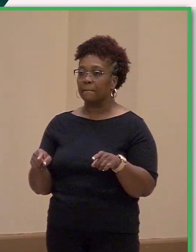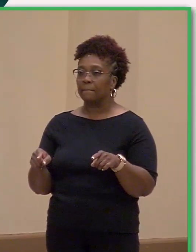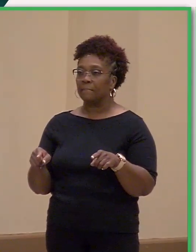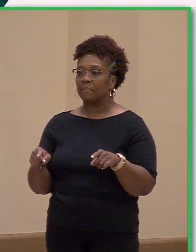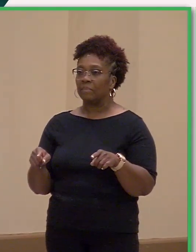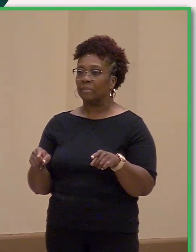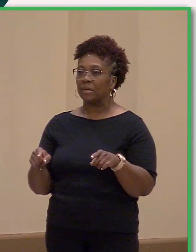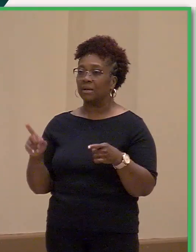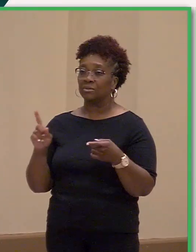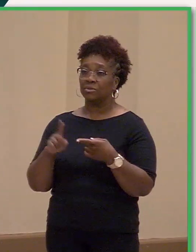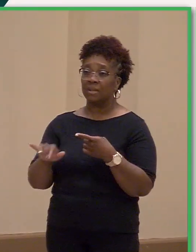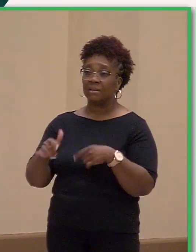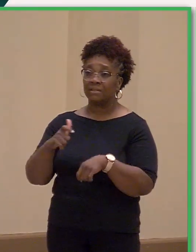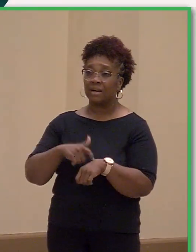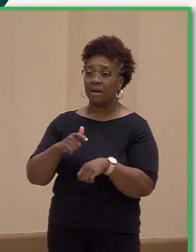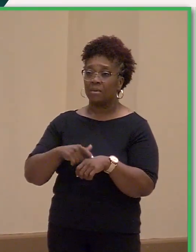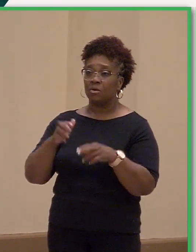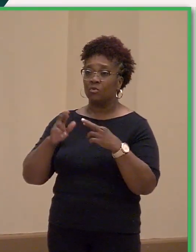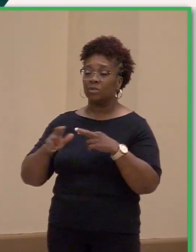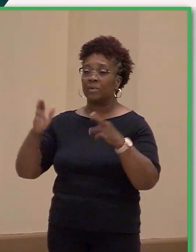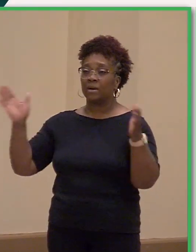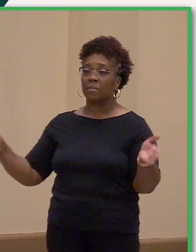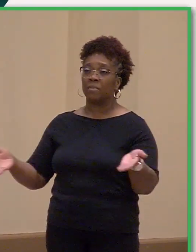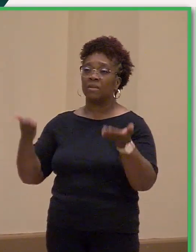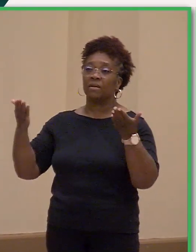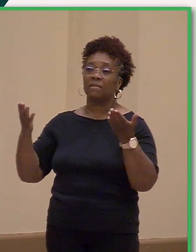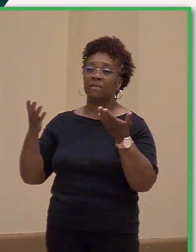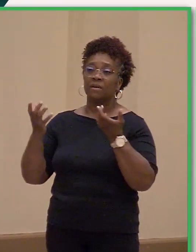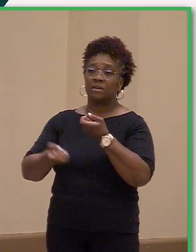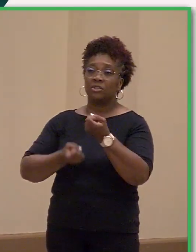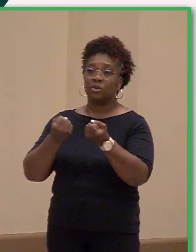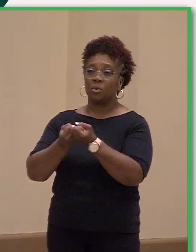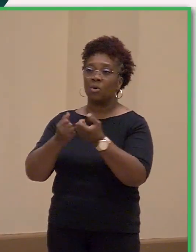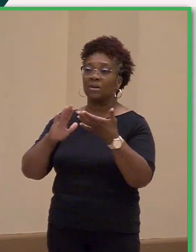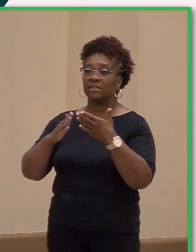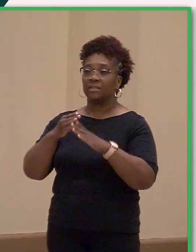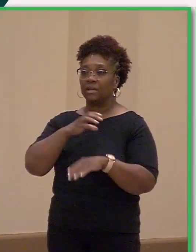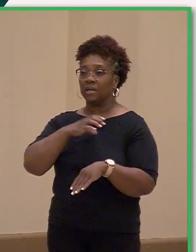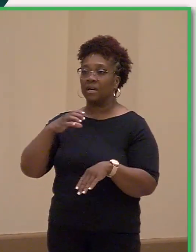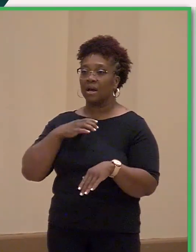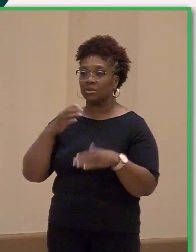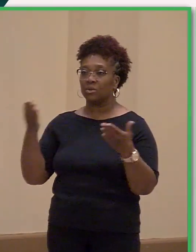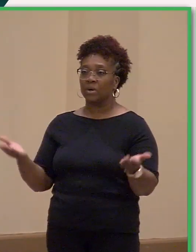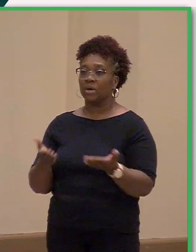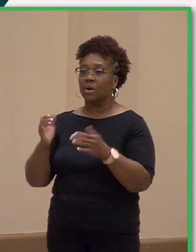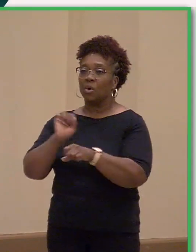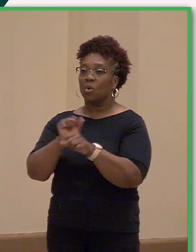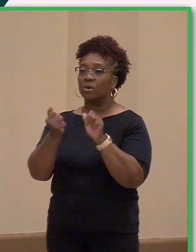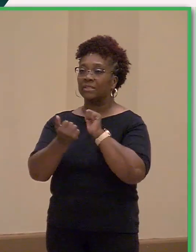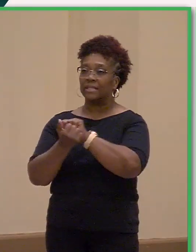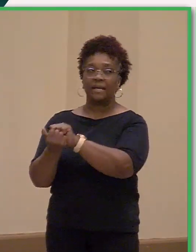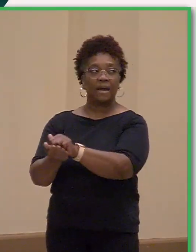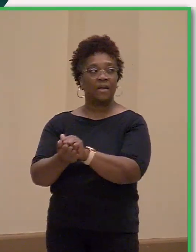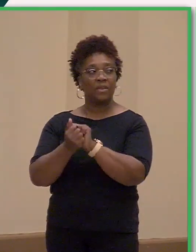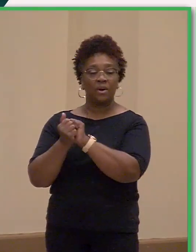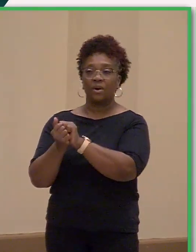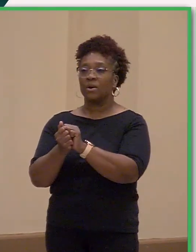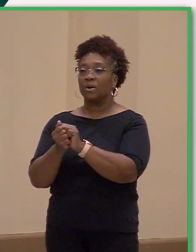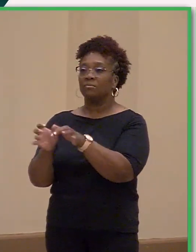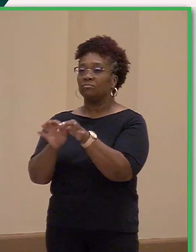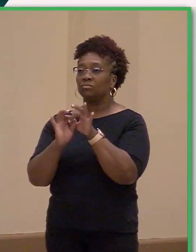until then, let's respect, uplift, and support our city council here Let's work together as neighbors,